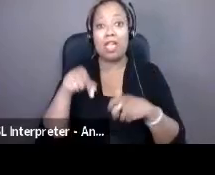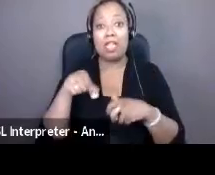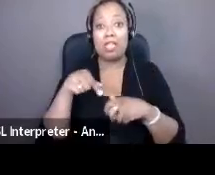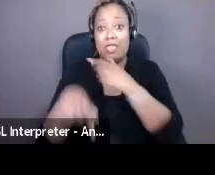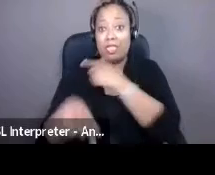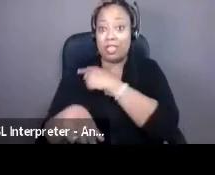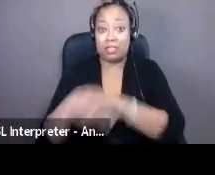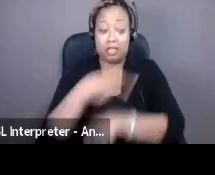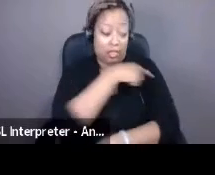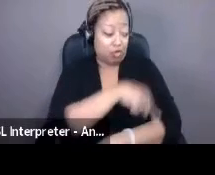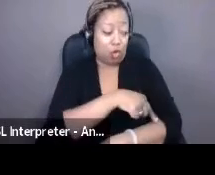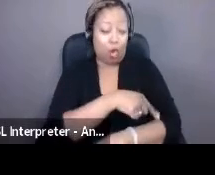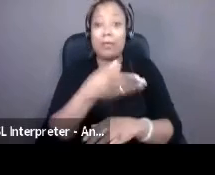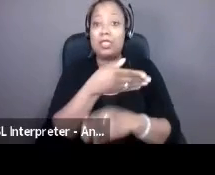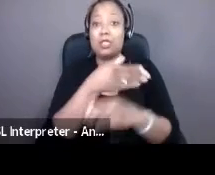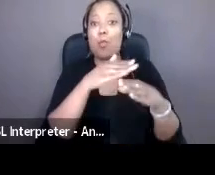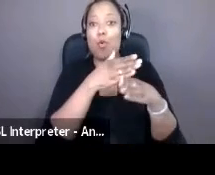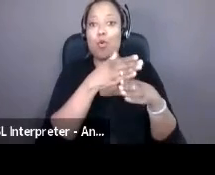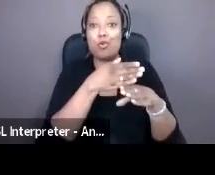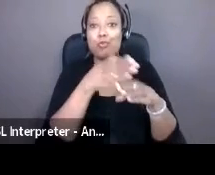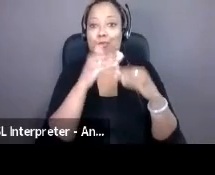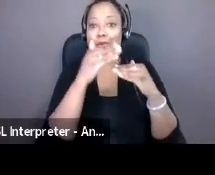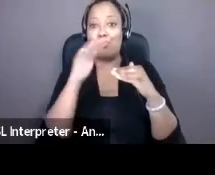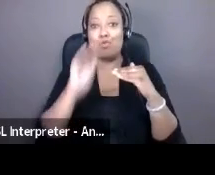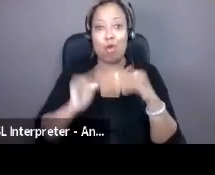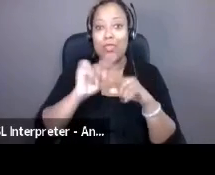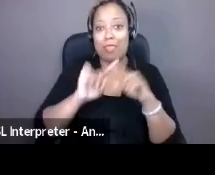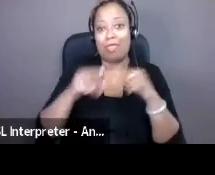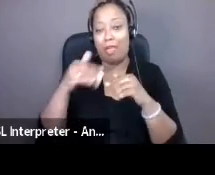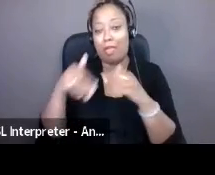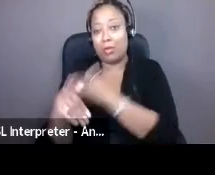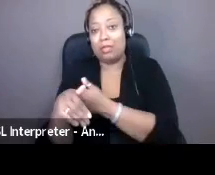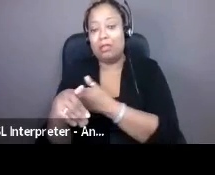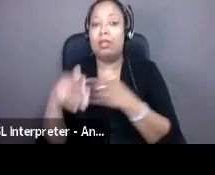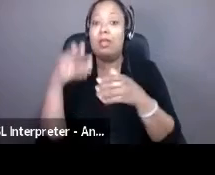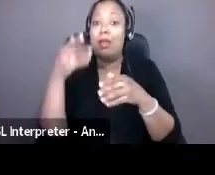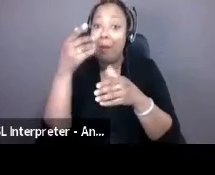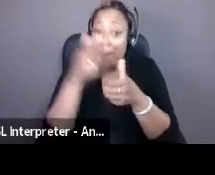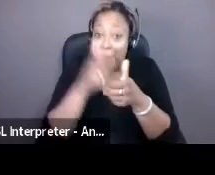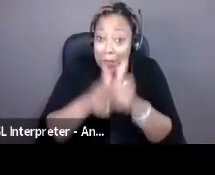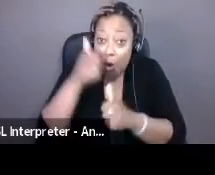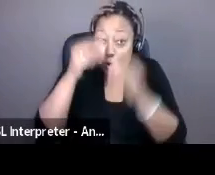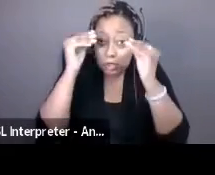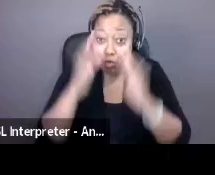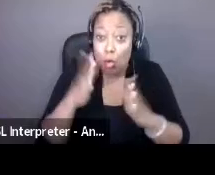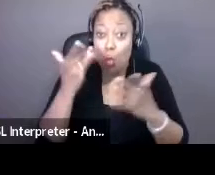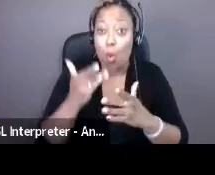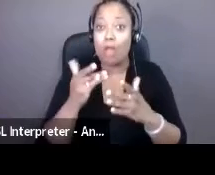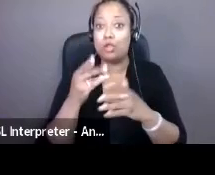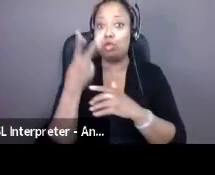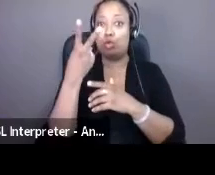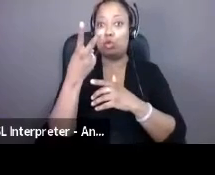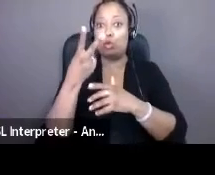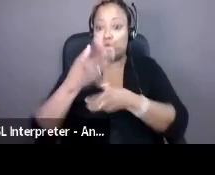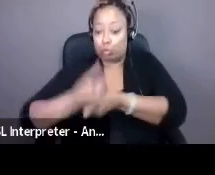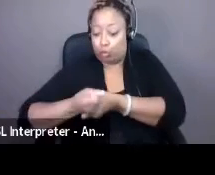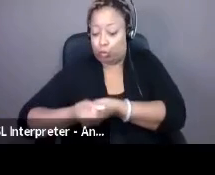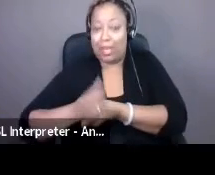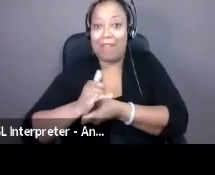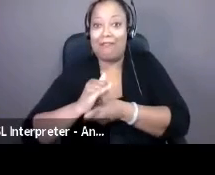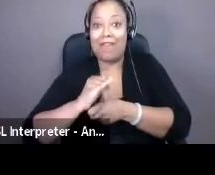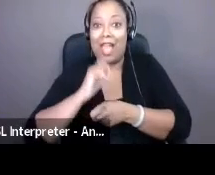Right. Most instructors want me to get 2 points of contact on the ball, but if I do that, then I'm not